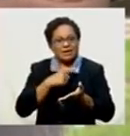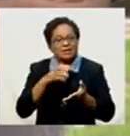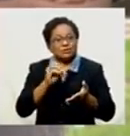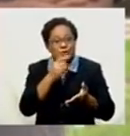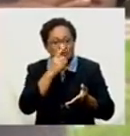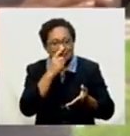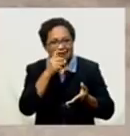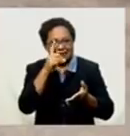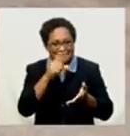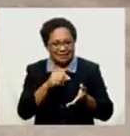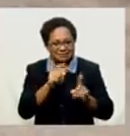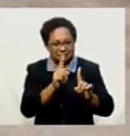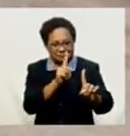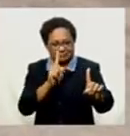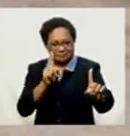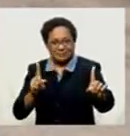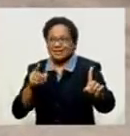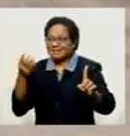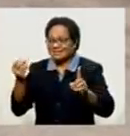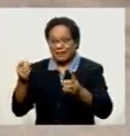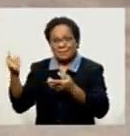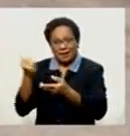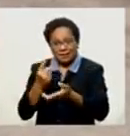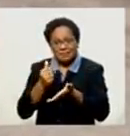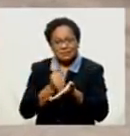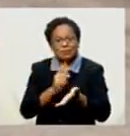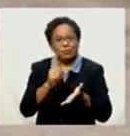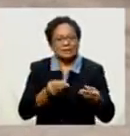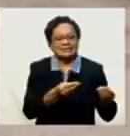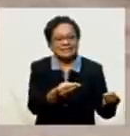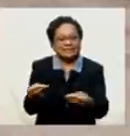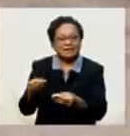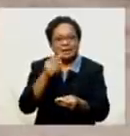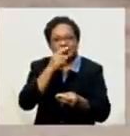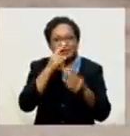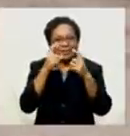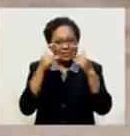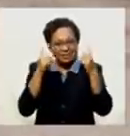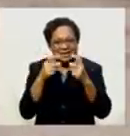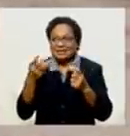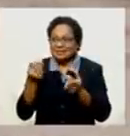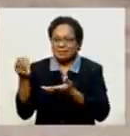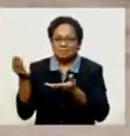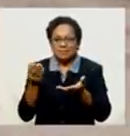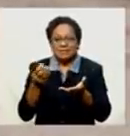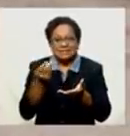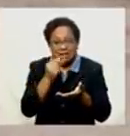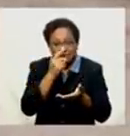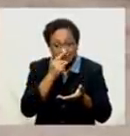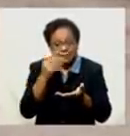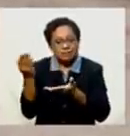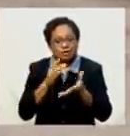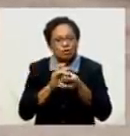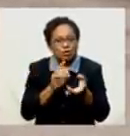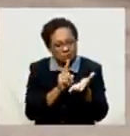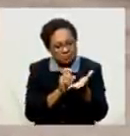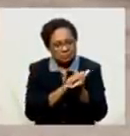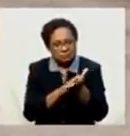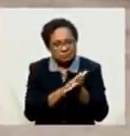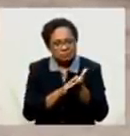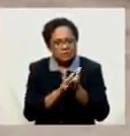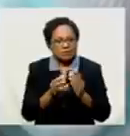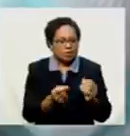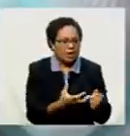necessary do's, like getting their masks, and where they have hand sanitizers that bring them along, or wash their hands on site